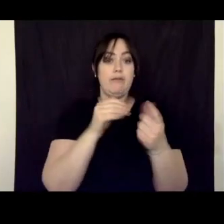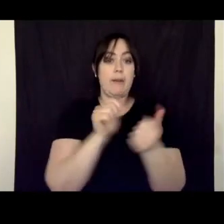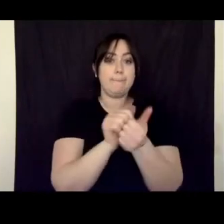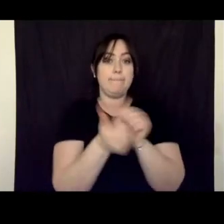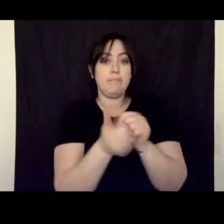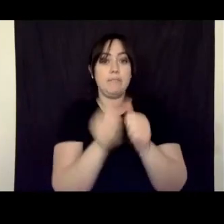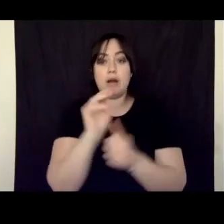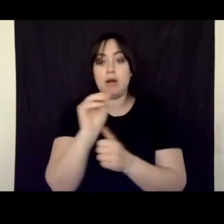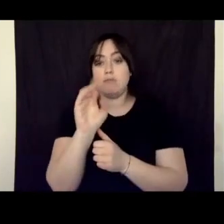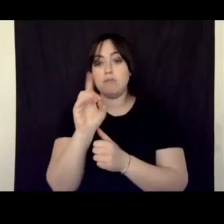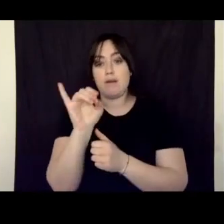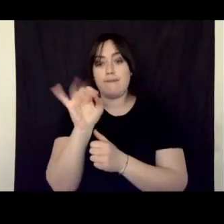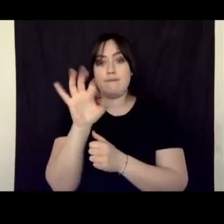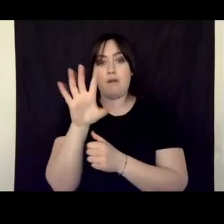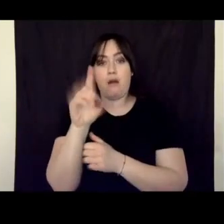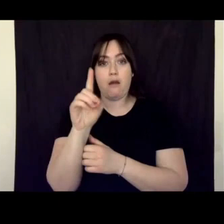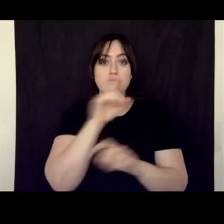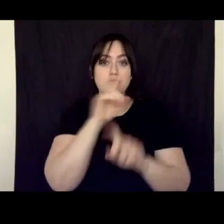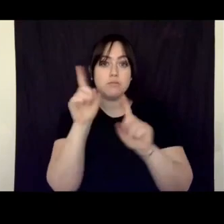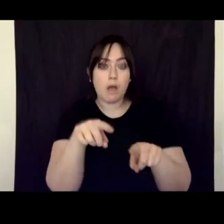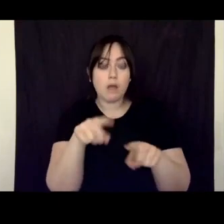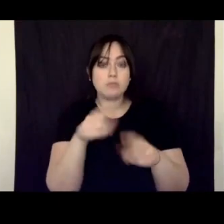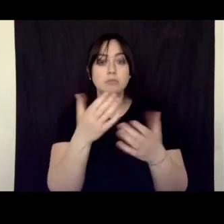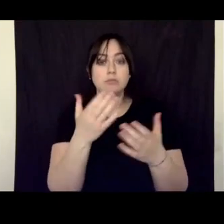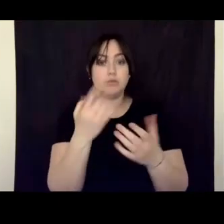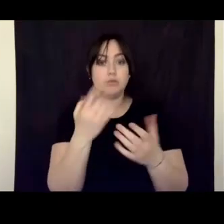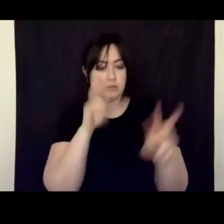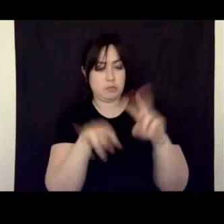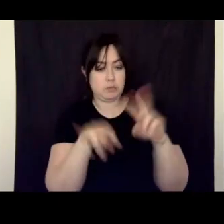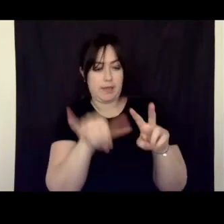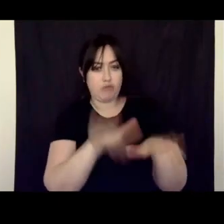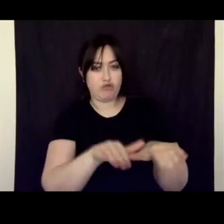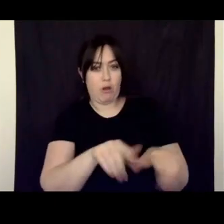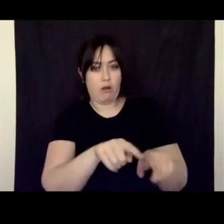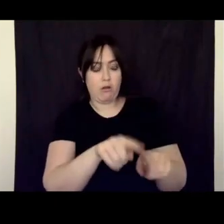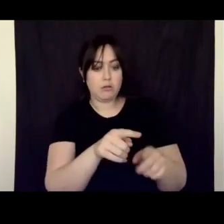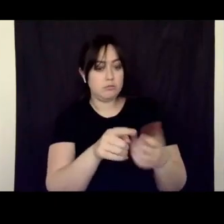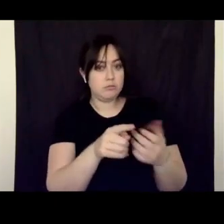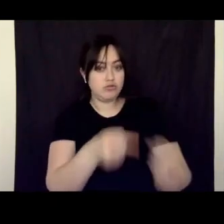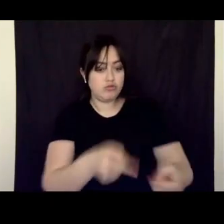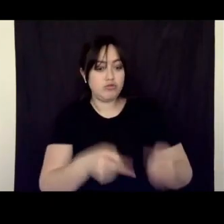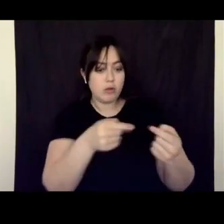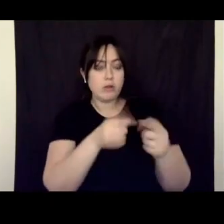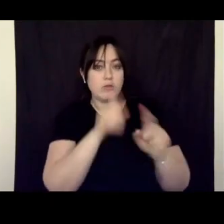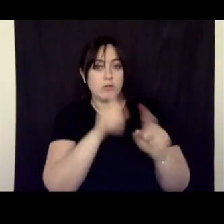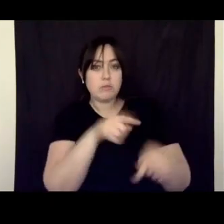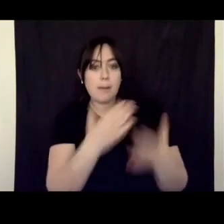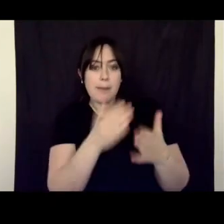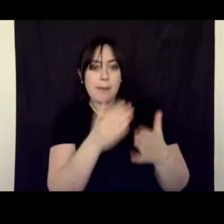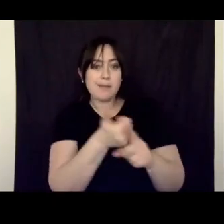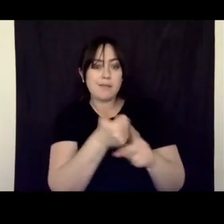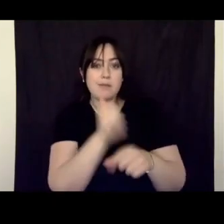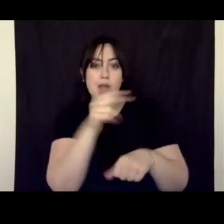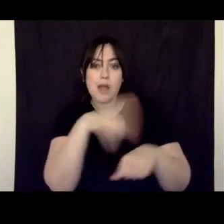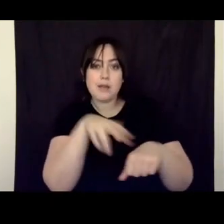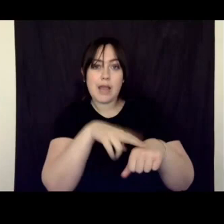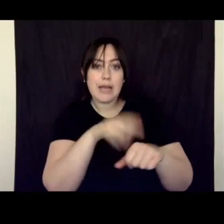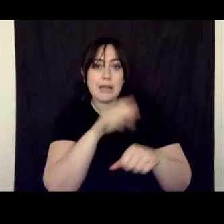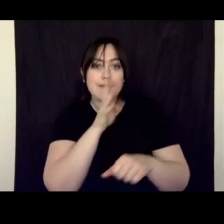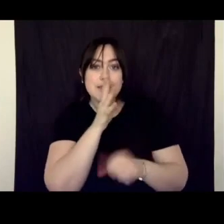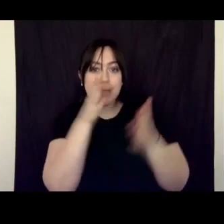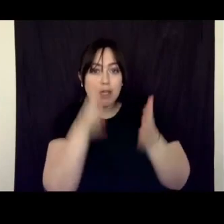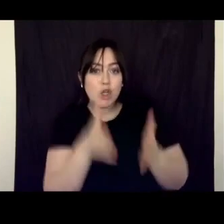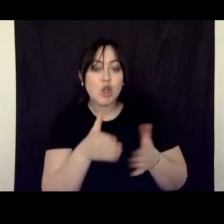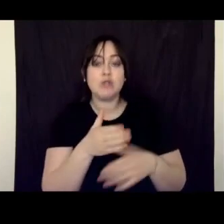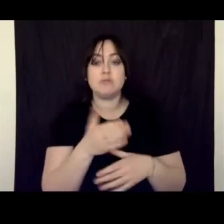of language issues. Maybe they're not a native speaker. Maybe they're having challenges at home. Then you could see if